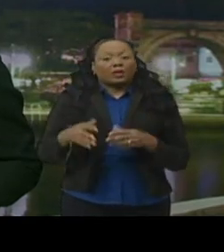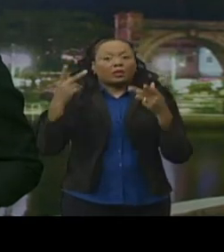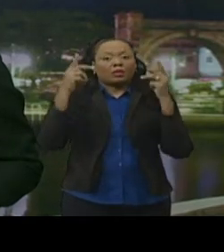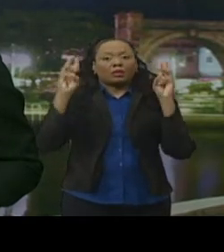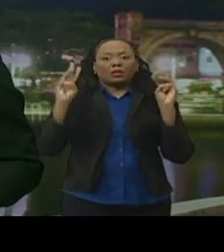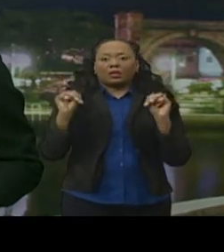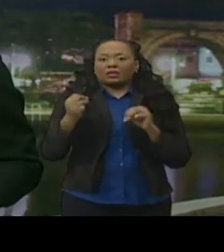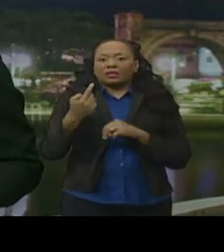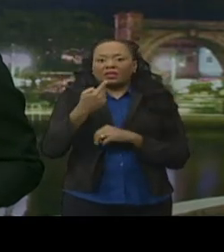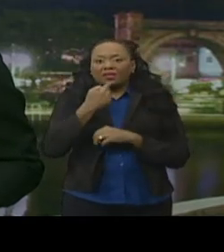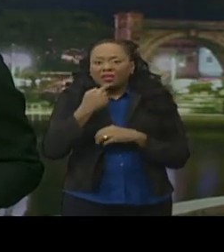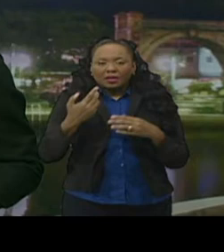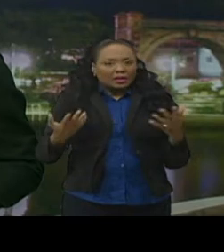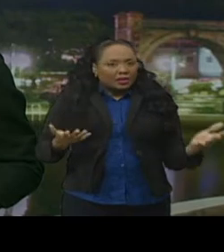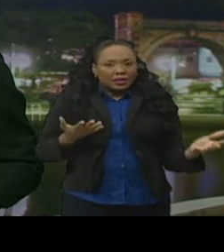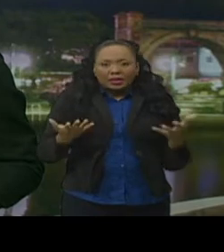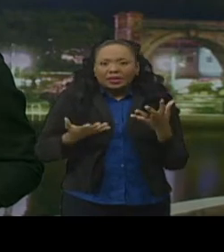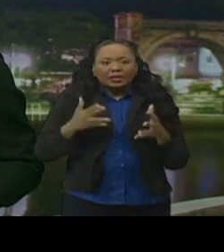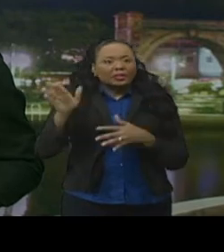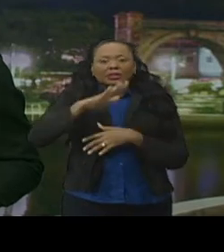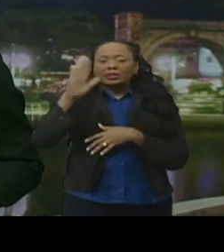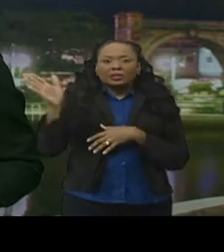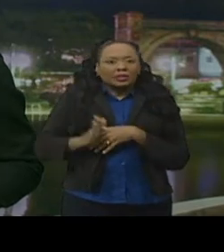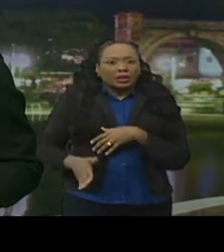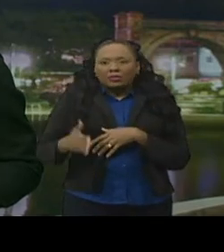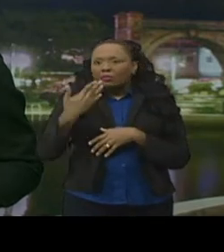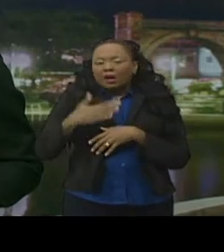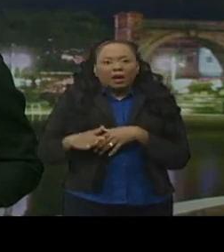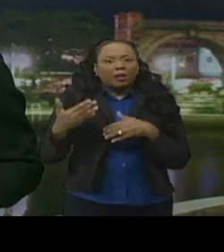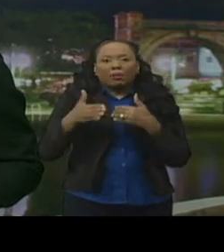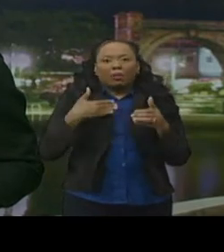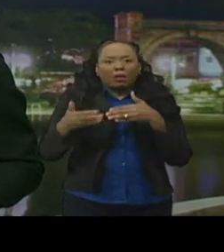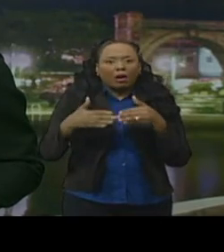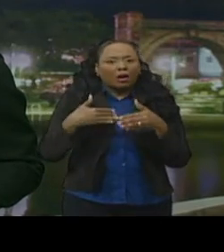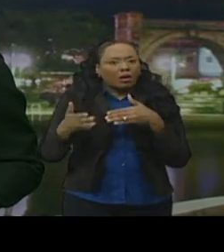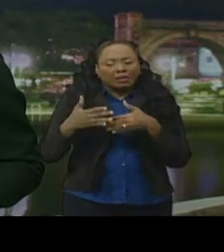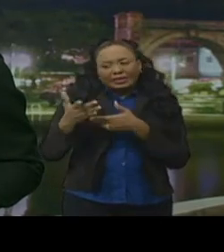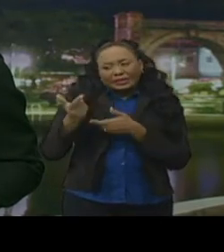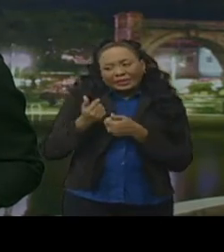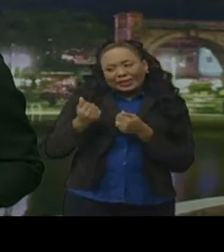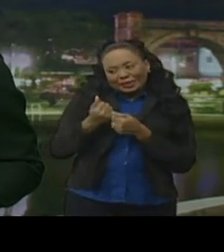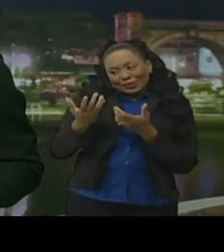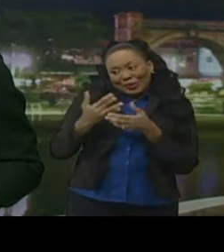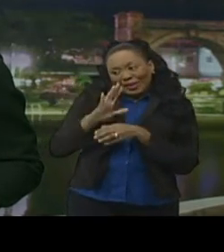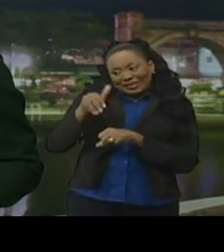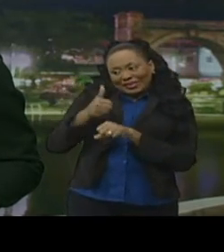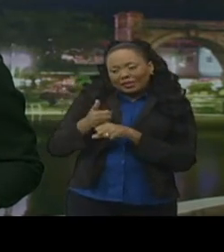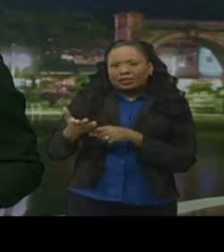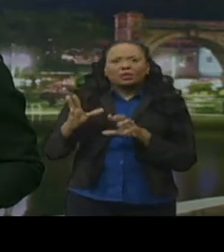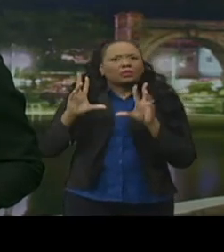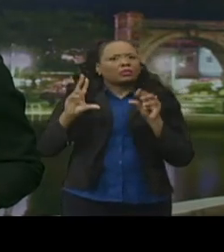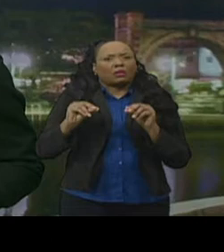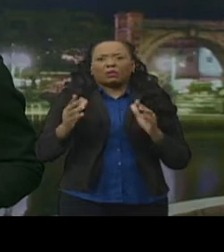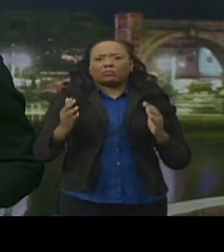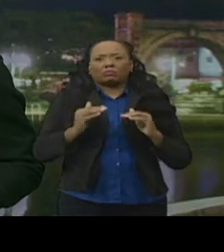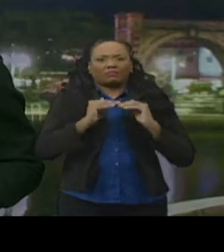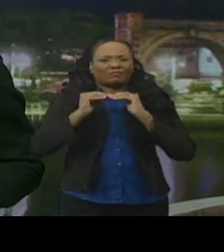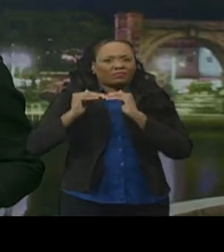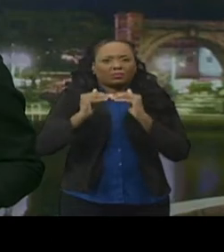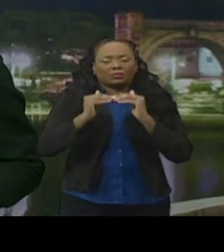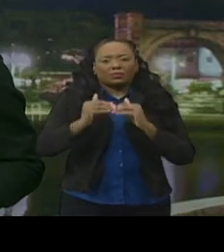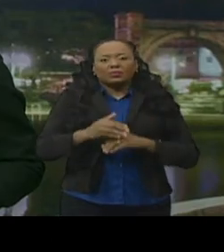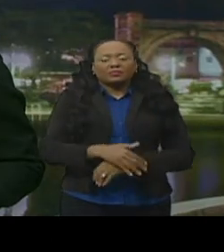Minister says this is not and has never been a case of poaching or enticing anyone away from Dominica.